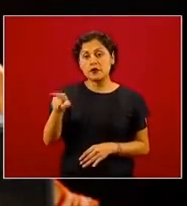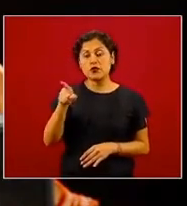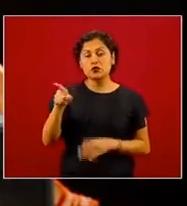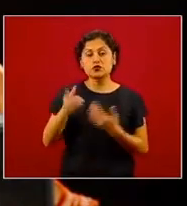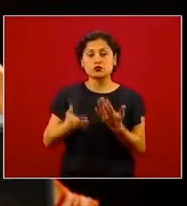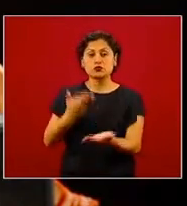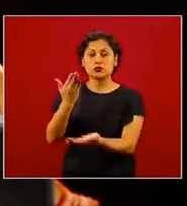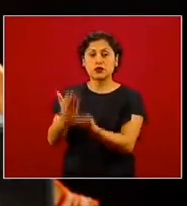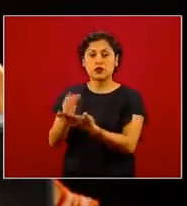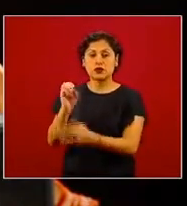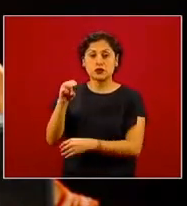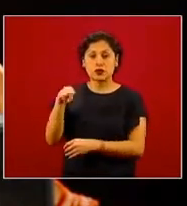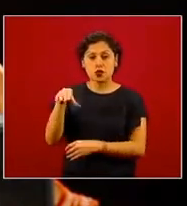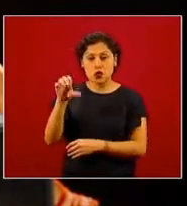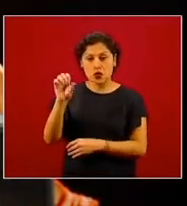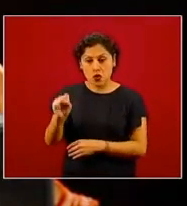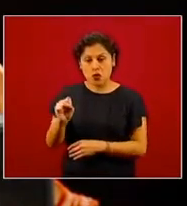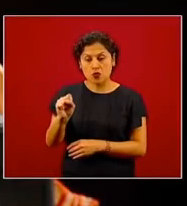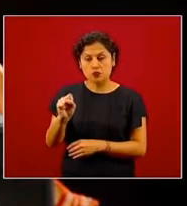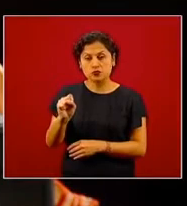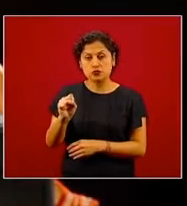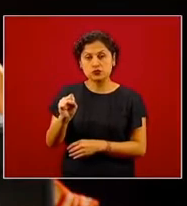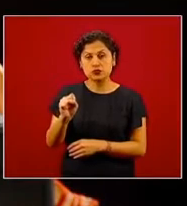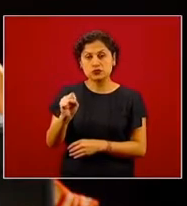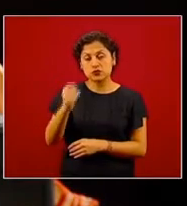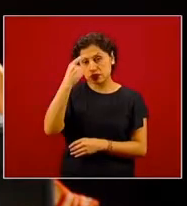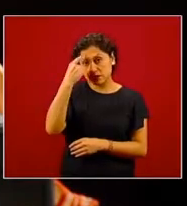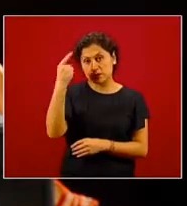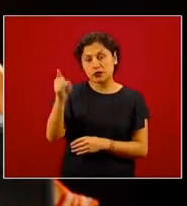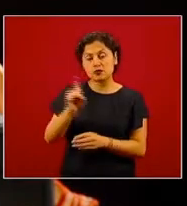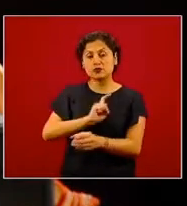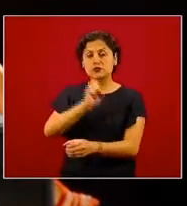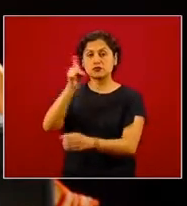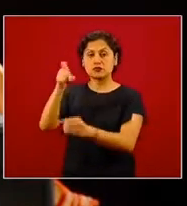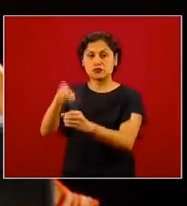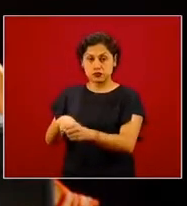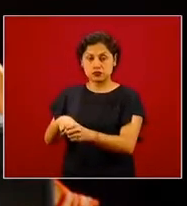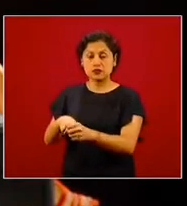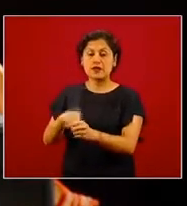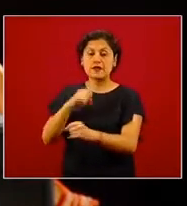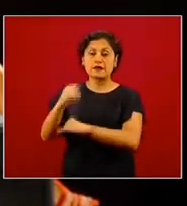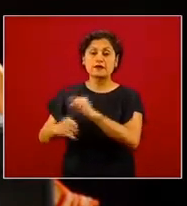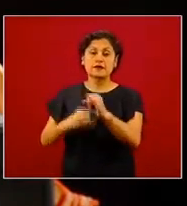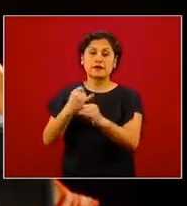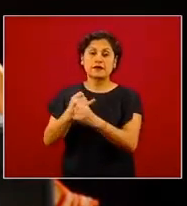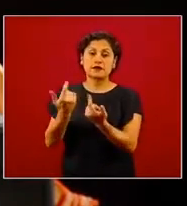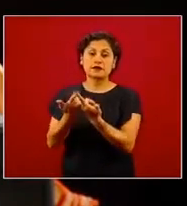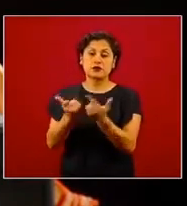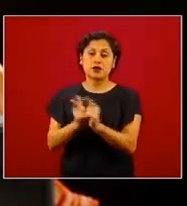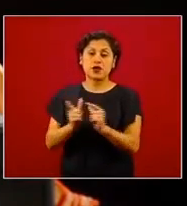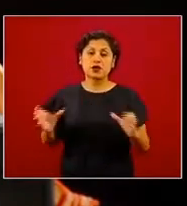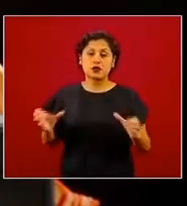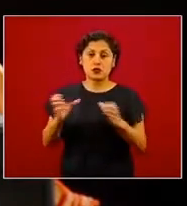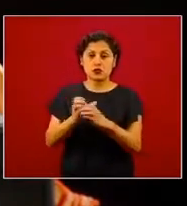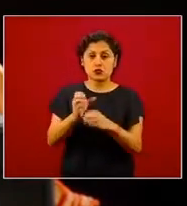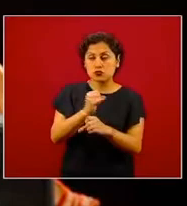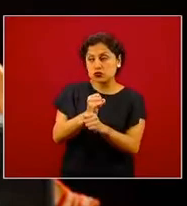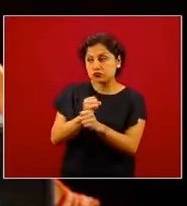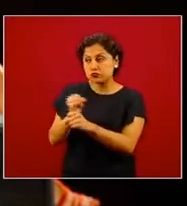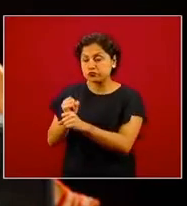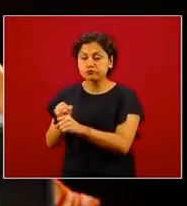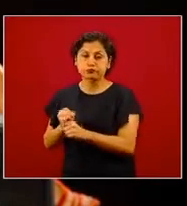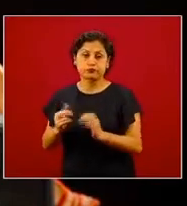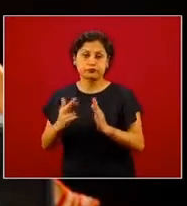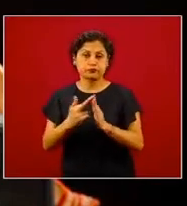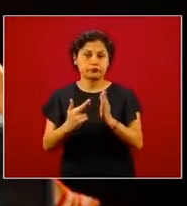And it has to do with the WHO to be part of the group of international experts. Would you accept that or